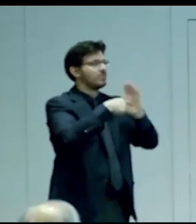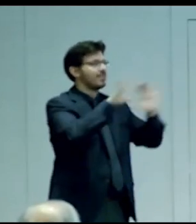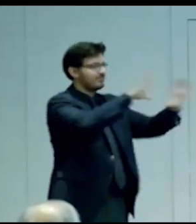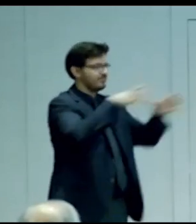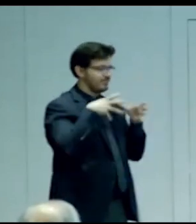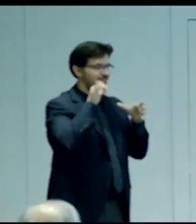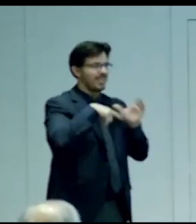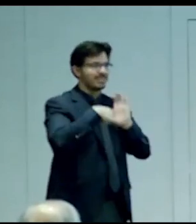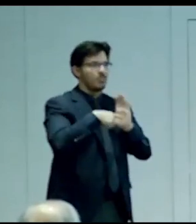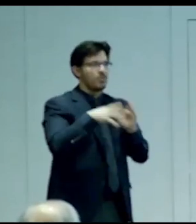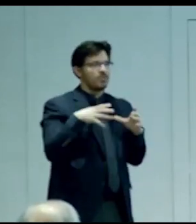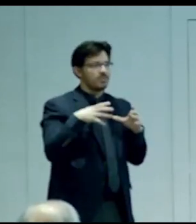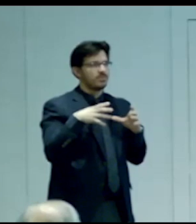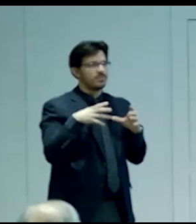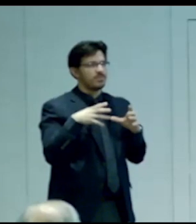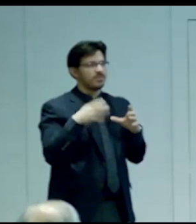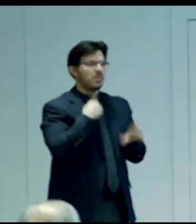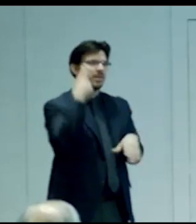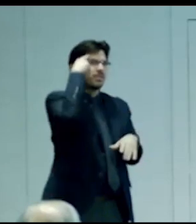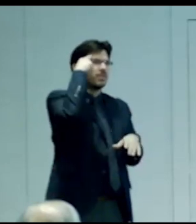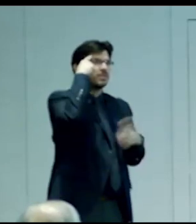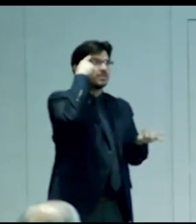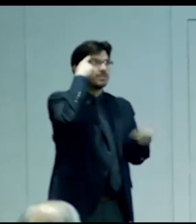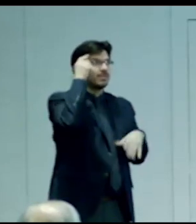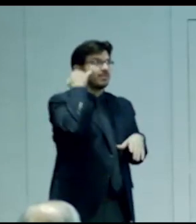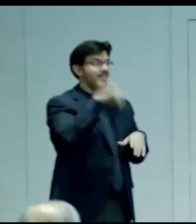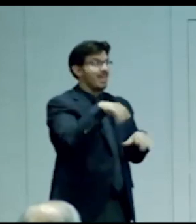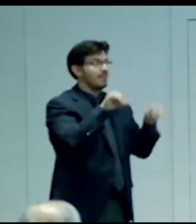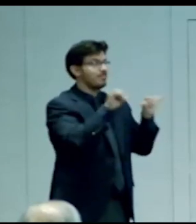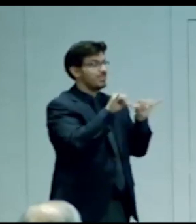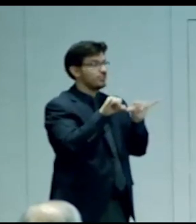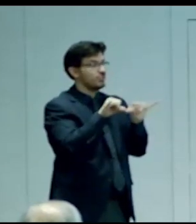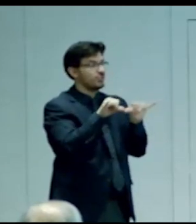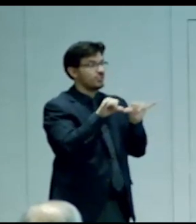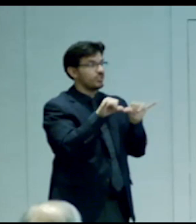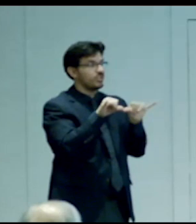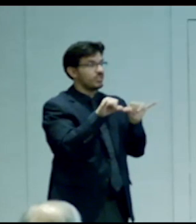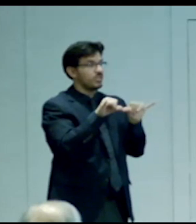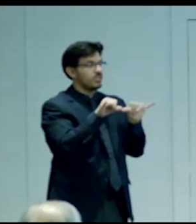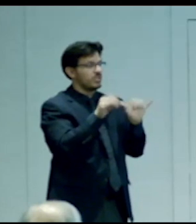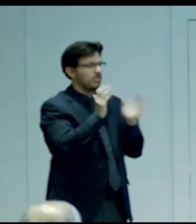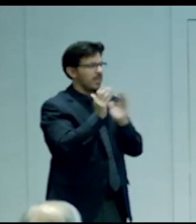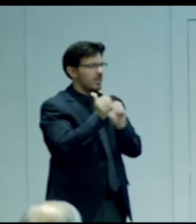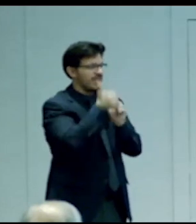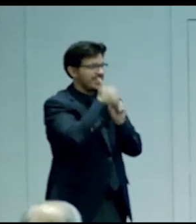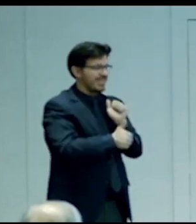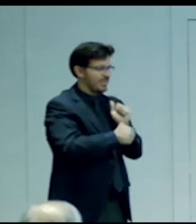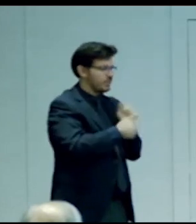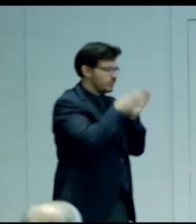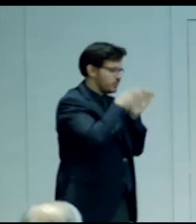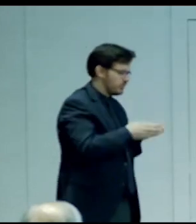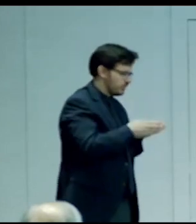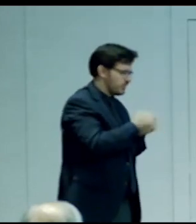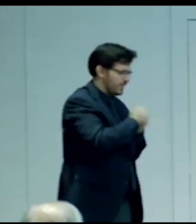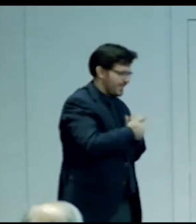I thought to myself, well, if you take that measure, you're comparing that each child against the country's